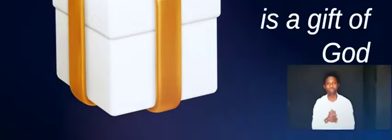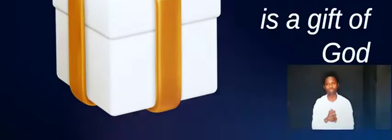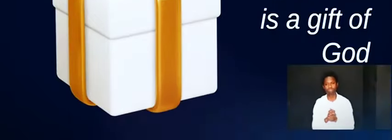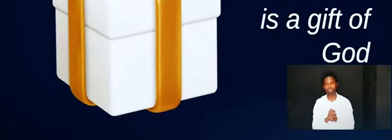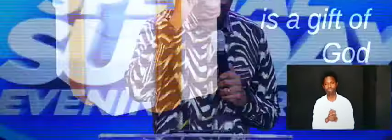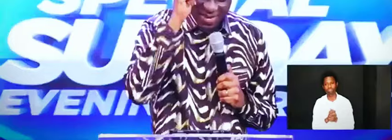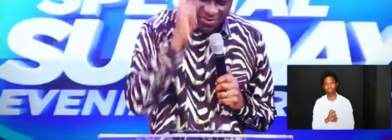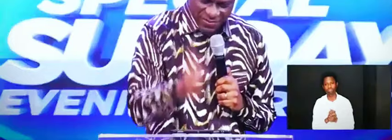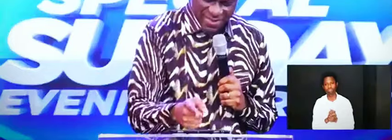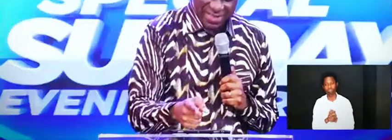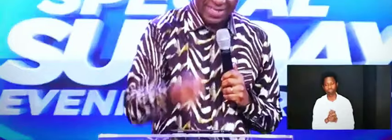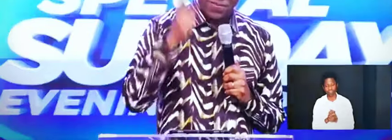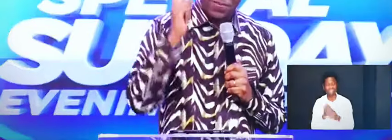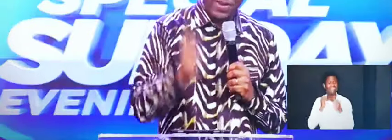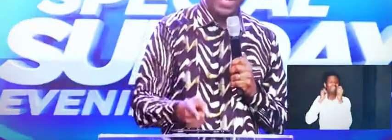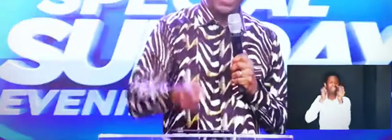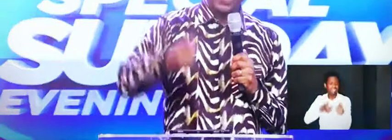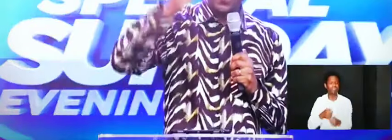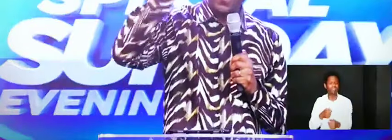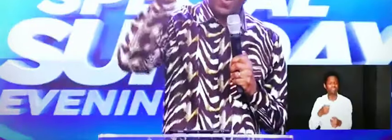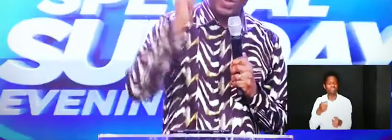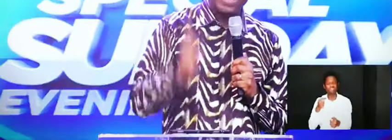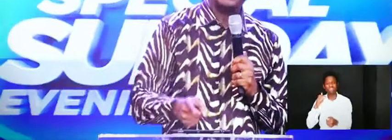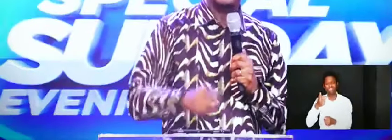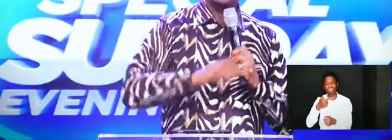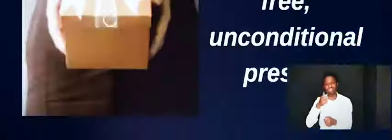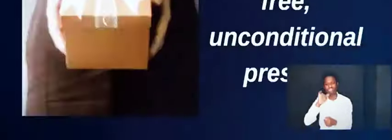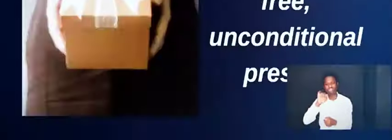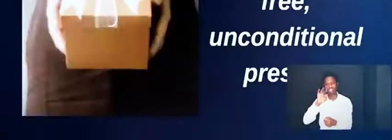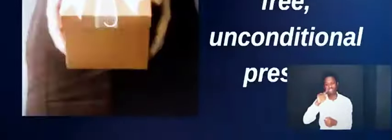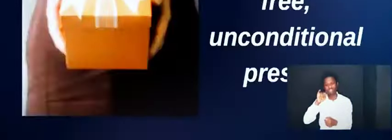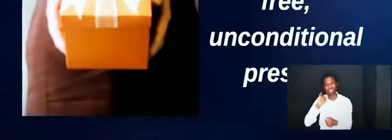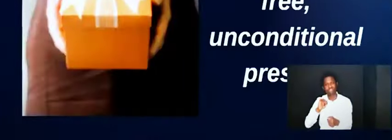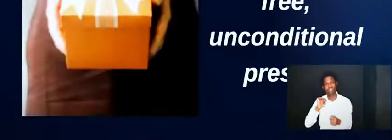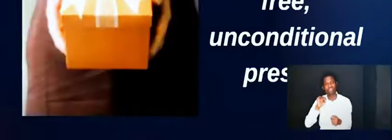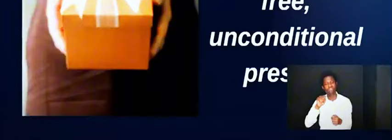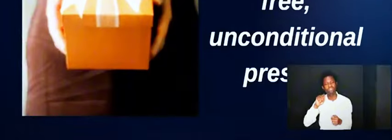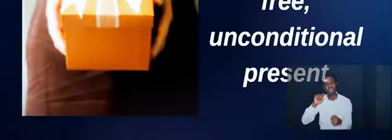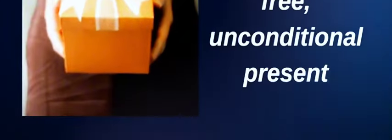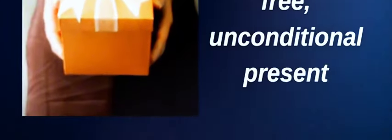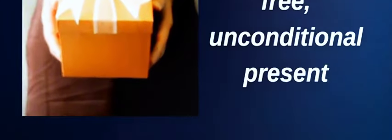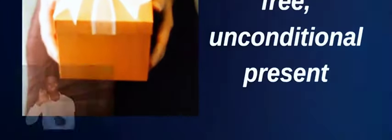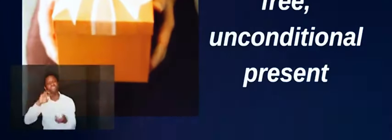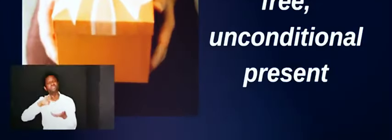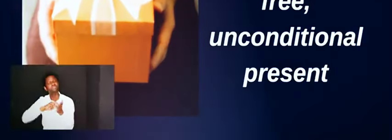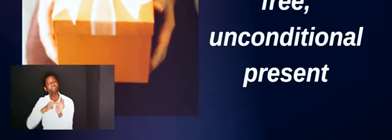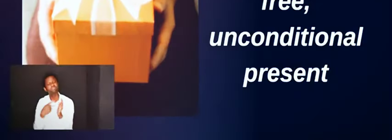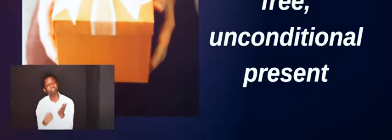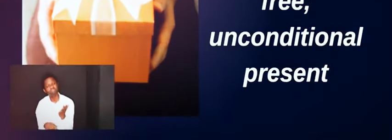a gift is a free unconditional present this